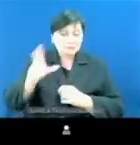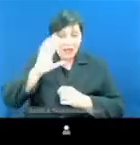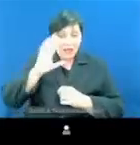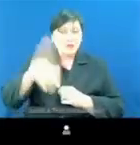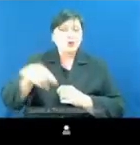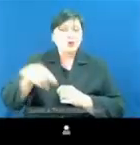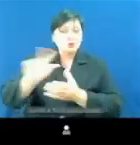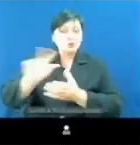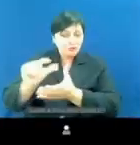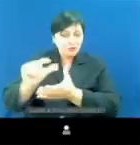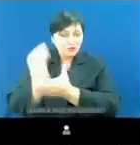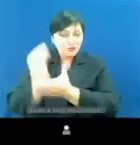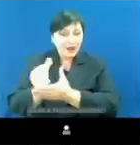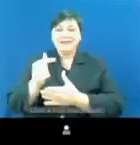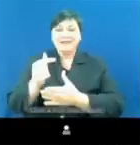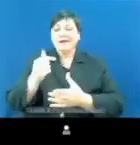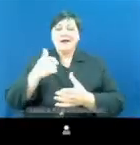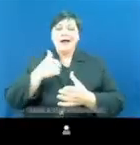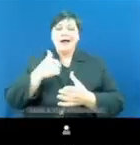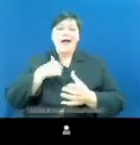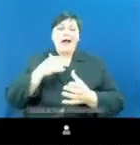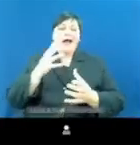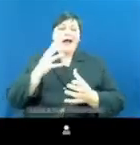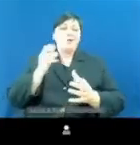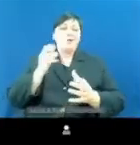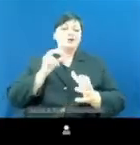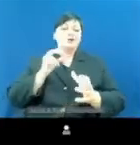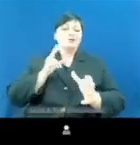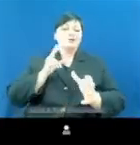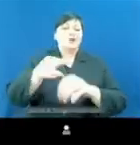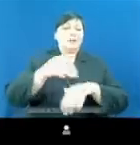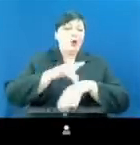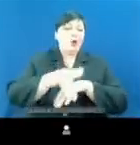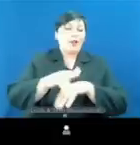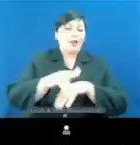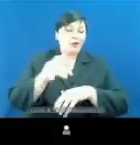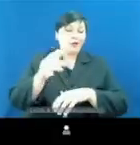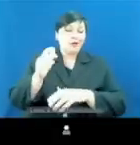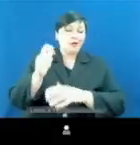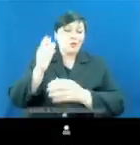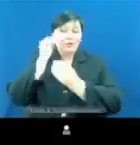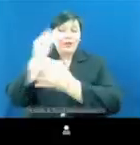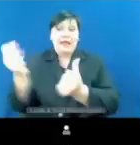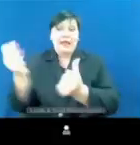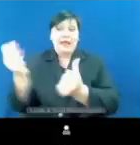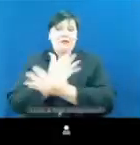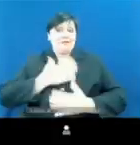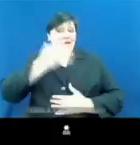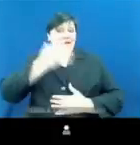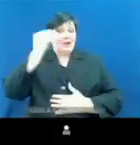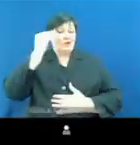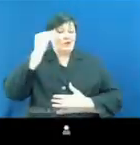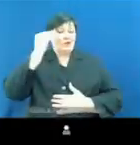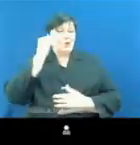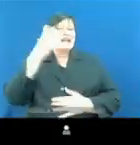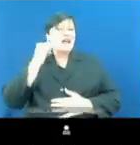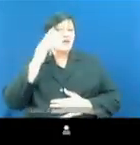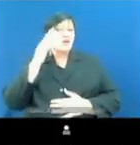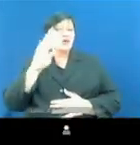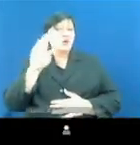graduated, and I was going to jump in earlier and tell you that from everything I know, the California bar is supposed to be the hardest in the